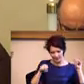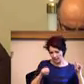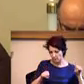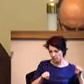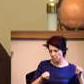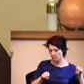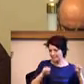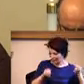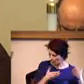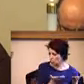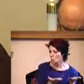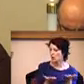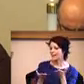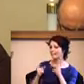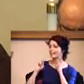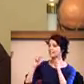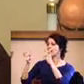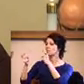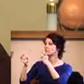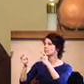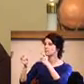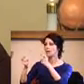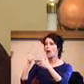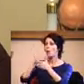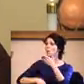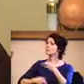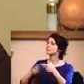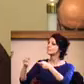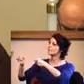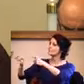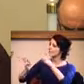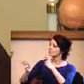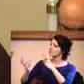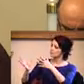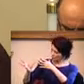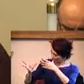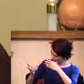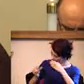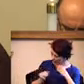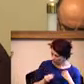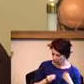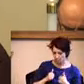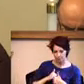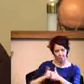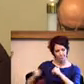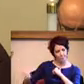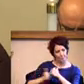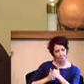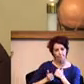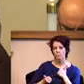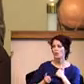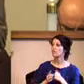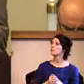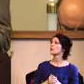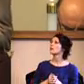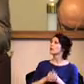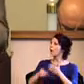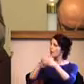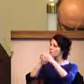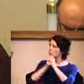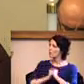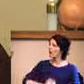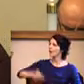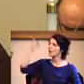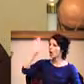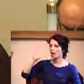of epiphany and what you bring to me to you and to me individually so I pray God that as your